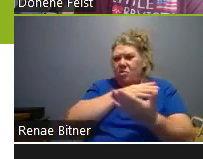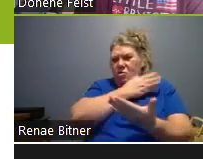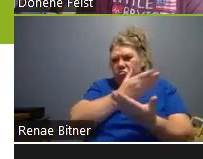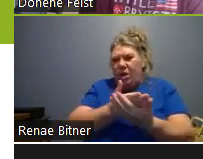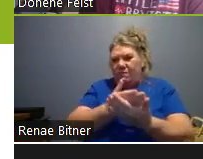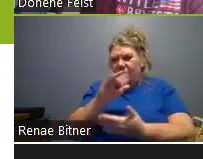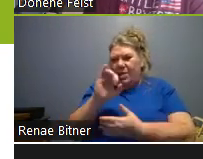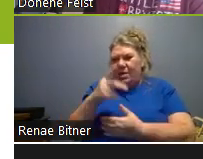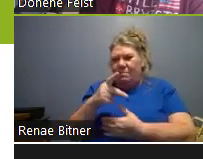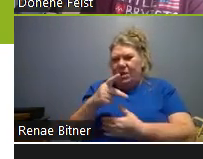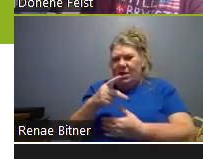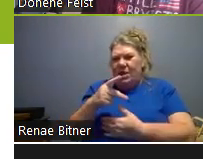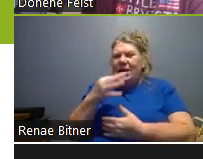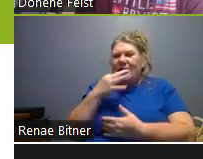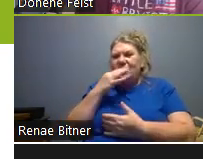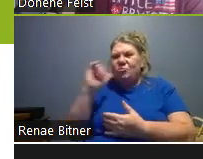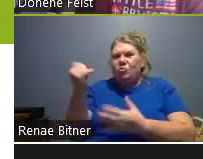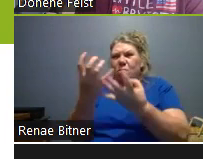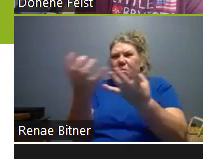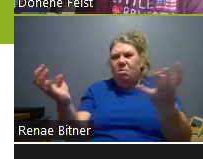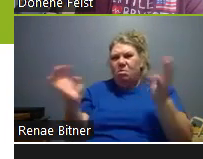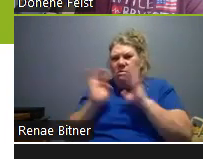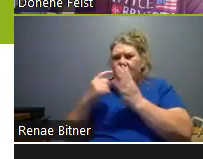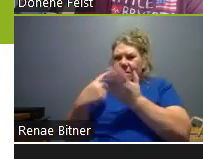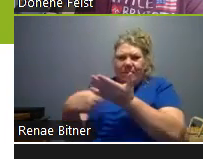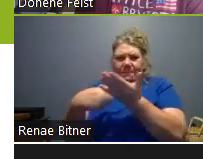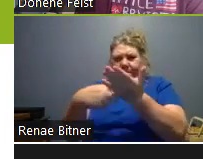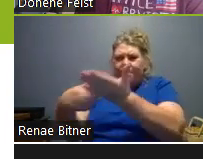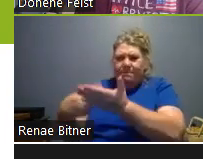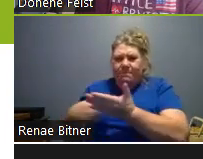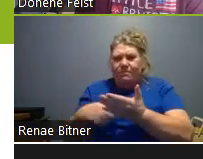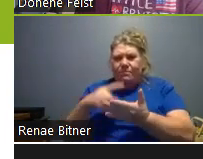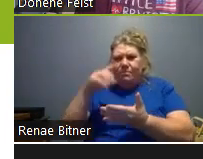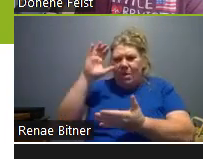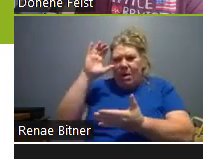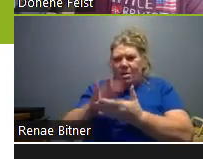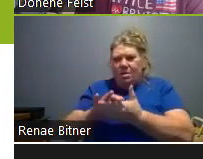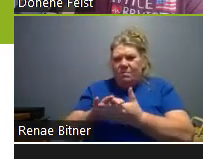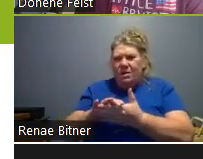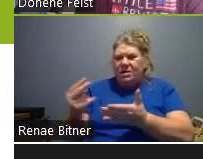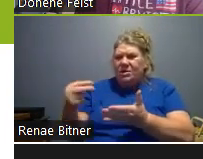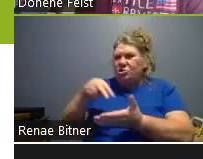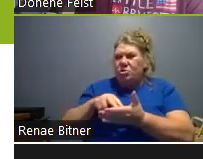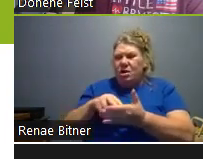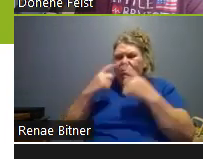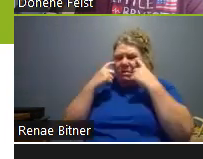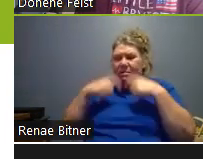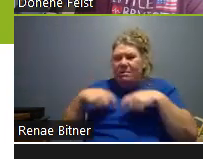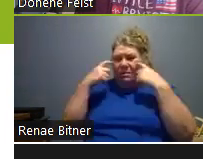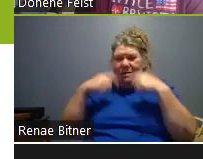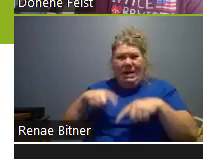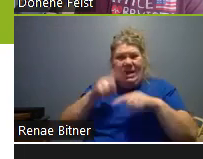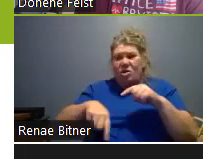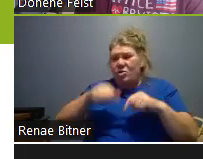and pretty soon, everybody's around that table and talking, and he got up and he was in tears. He couldn't take it because,